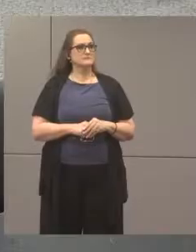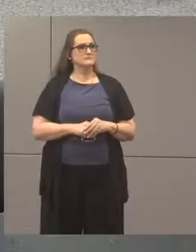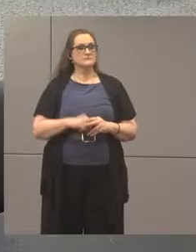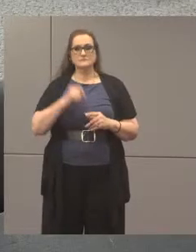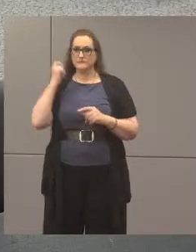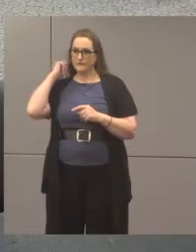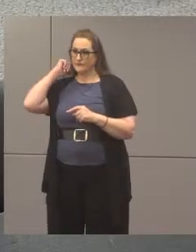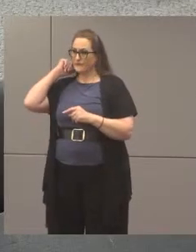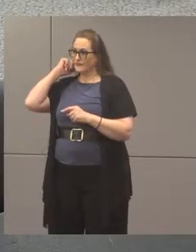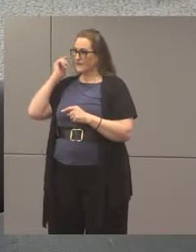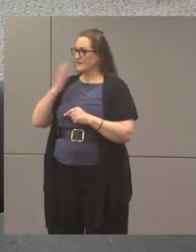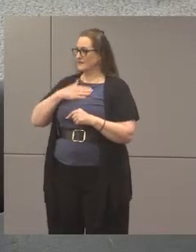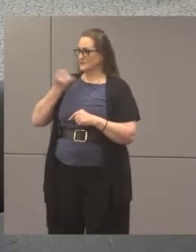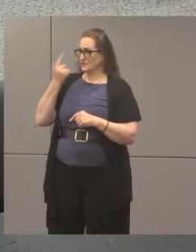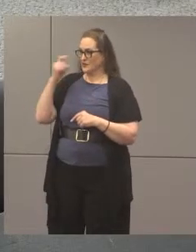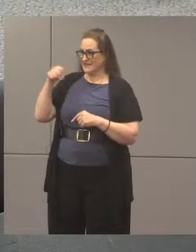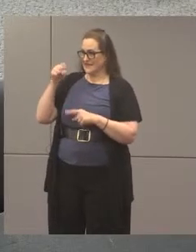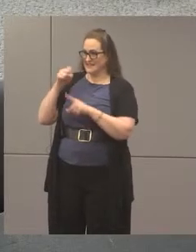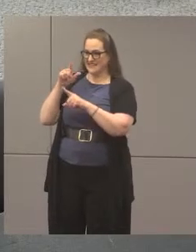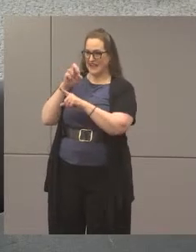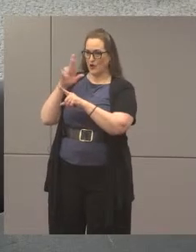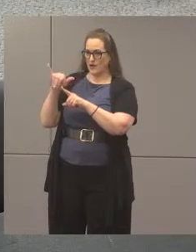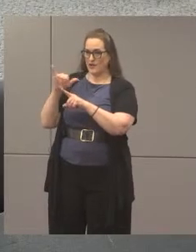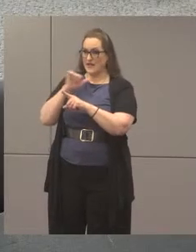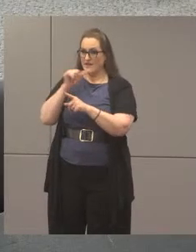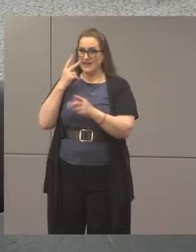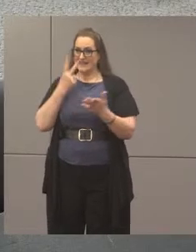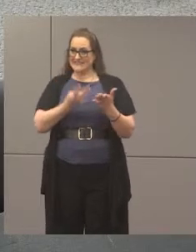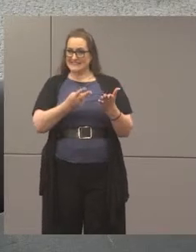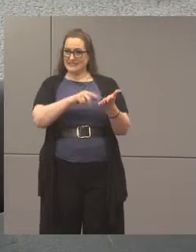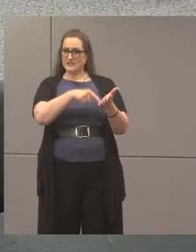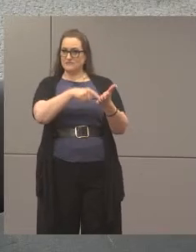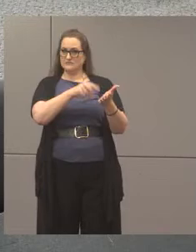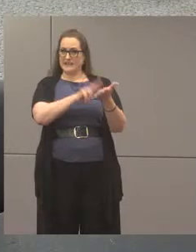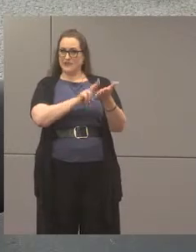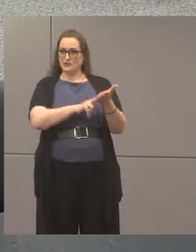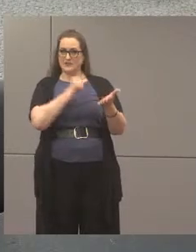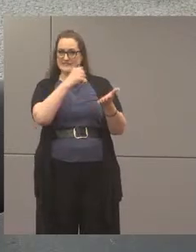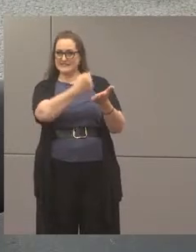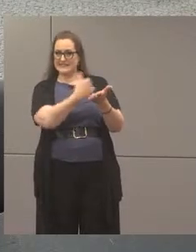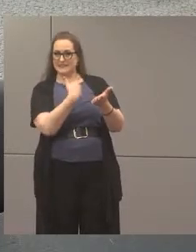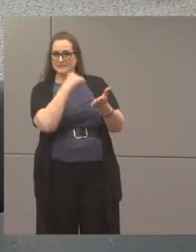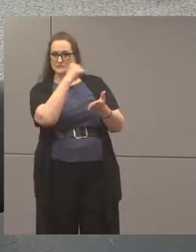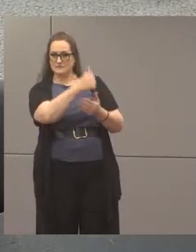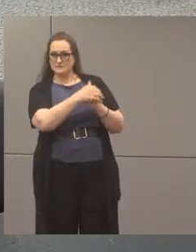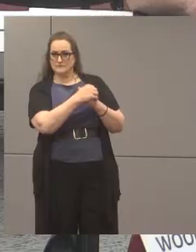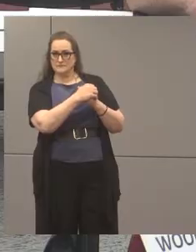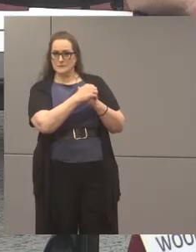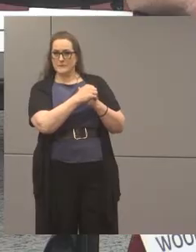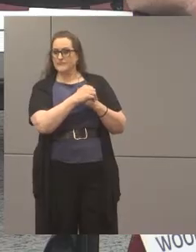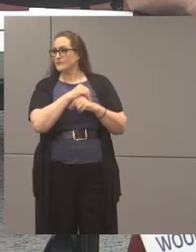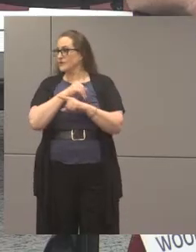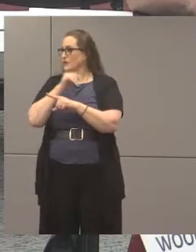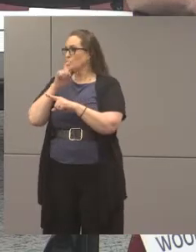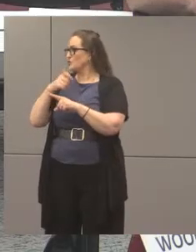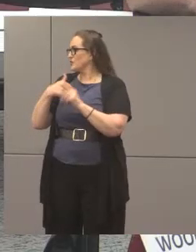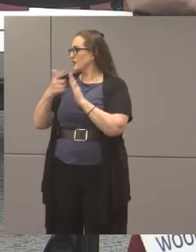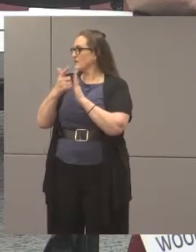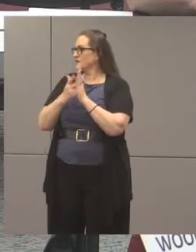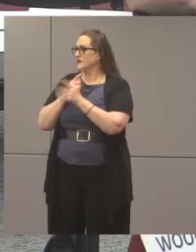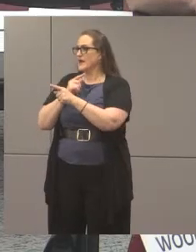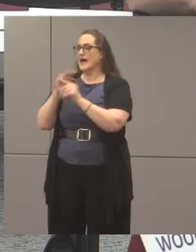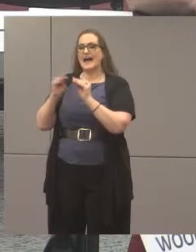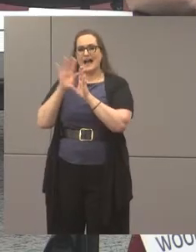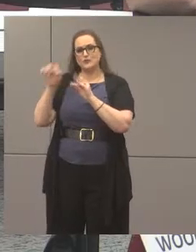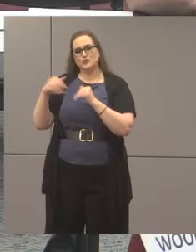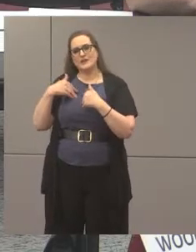That is the way I understand it, yes. I have not seen the contract. I have not seen it. We should have an attorney, obviously, we should